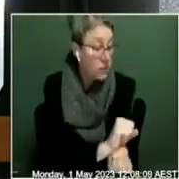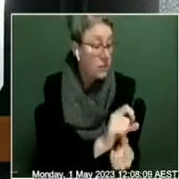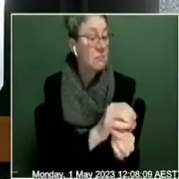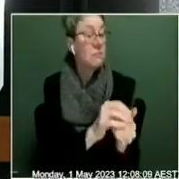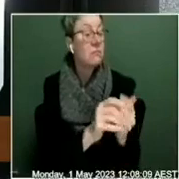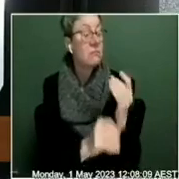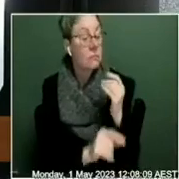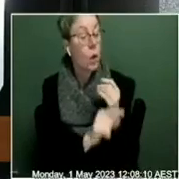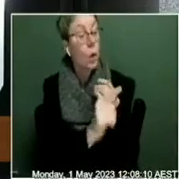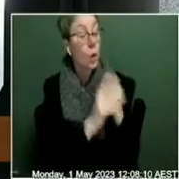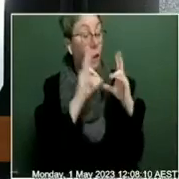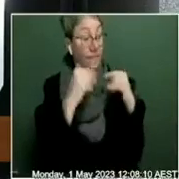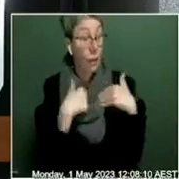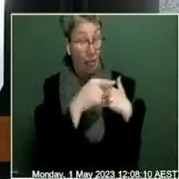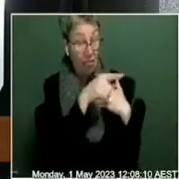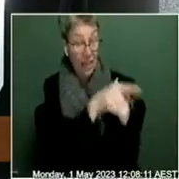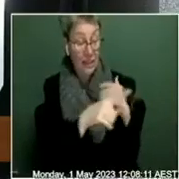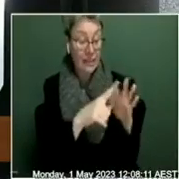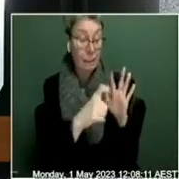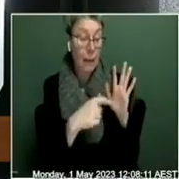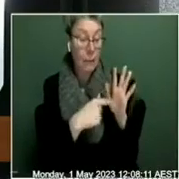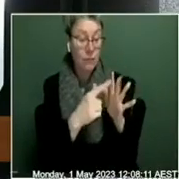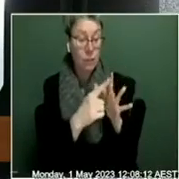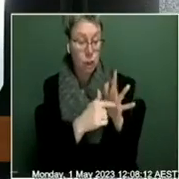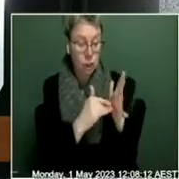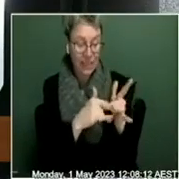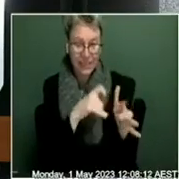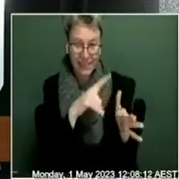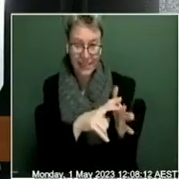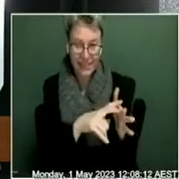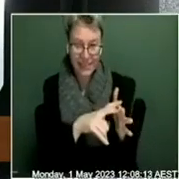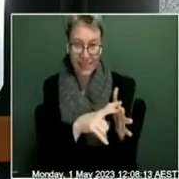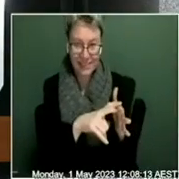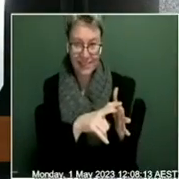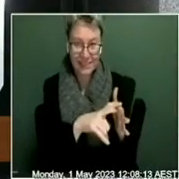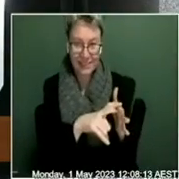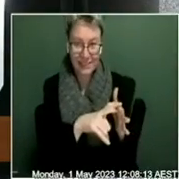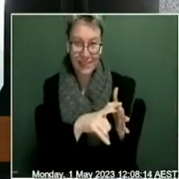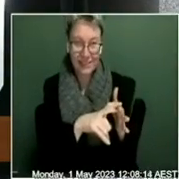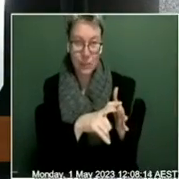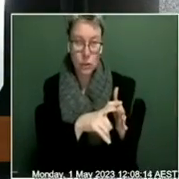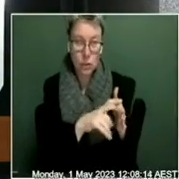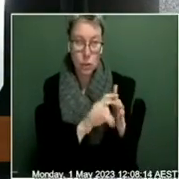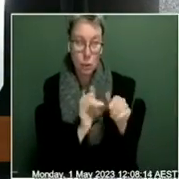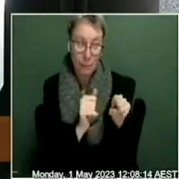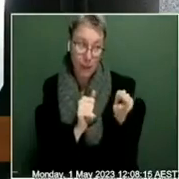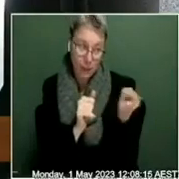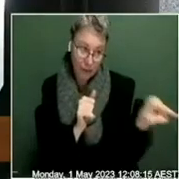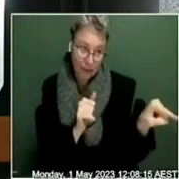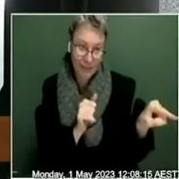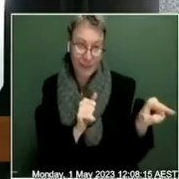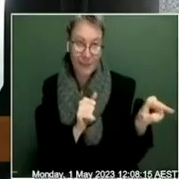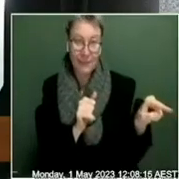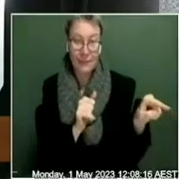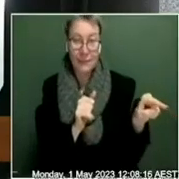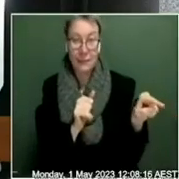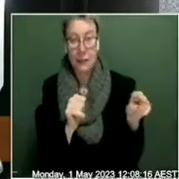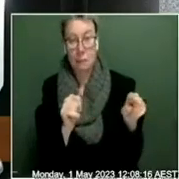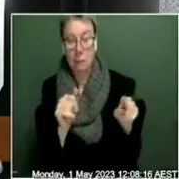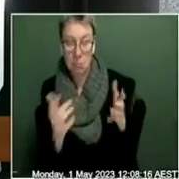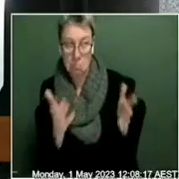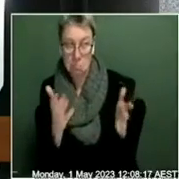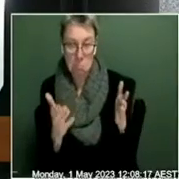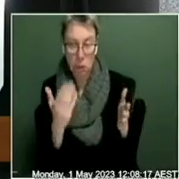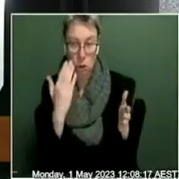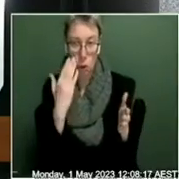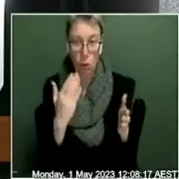consideration of what services are appropriate, but I think it would need to be directed to the Department of Justice and Community Safety for a more complete response.